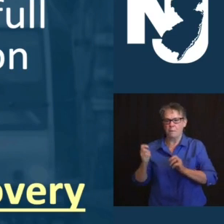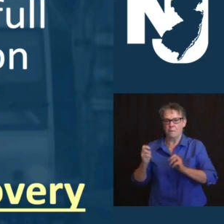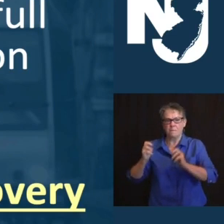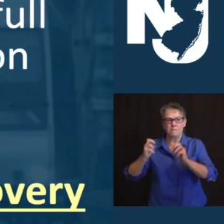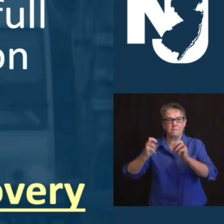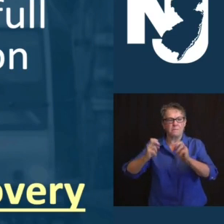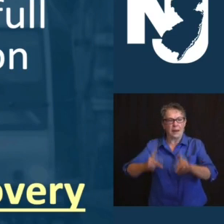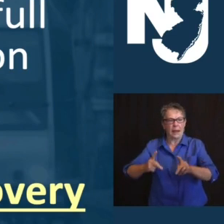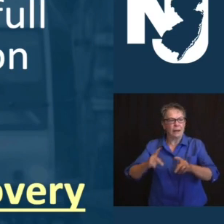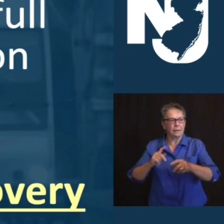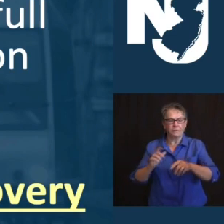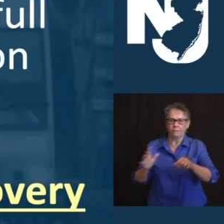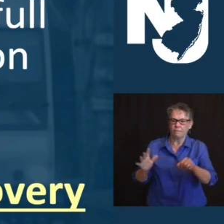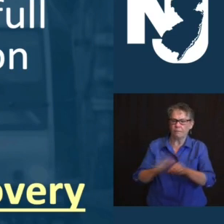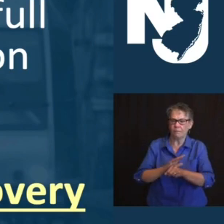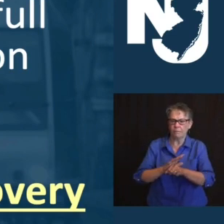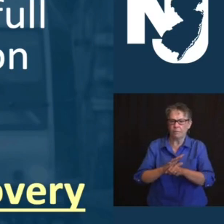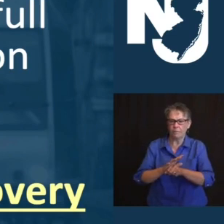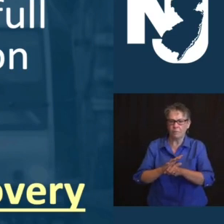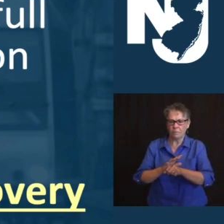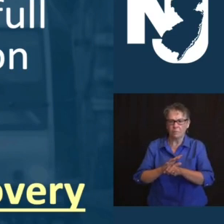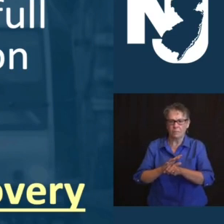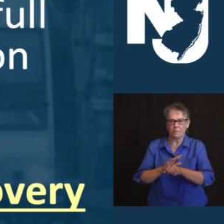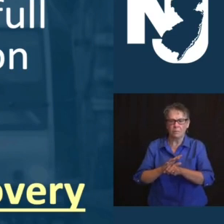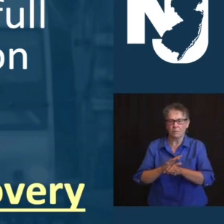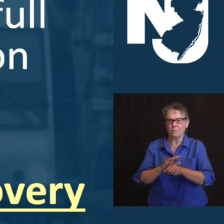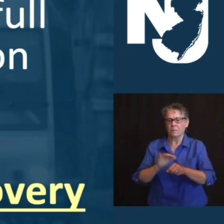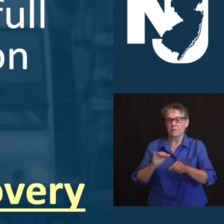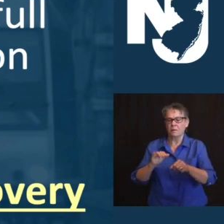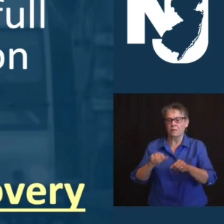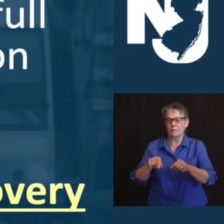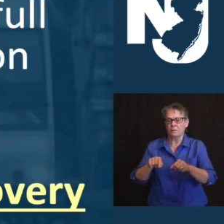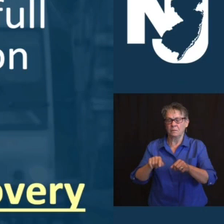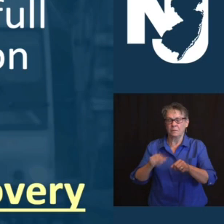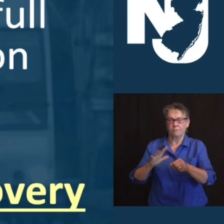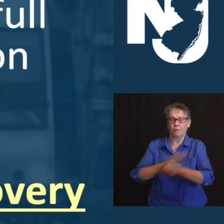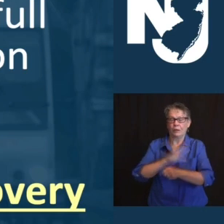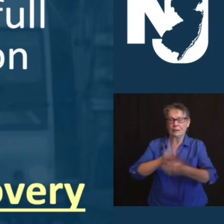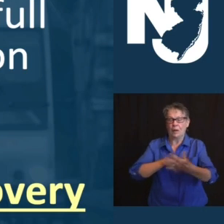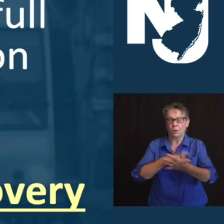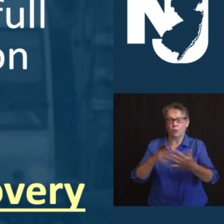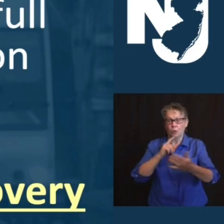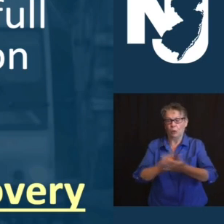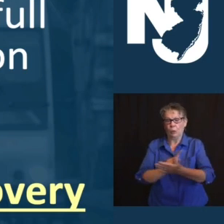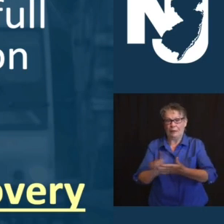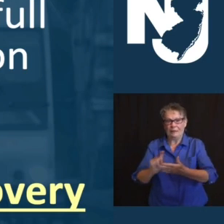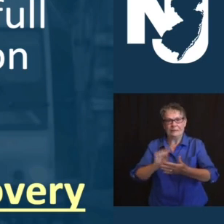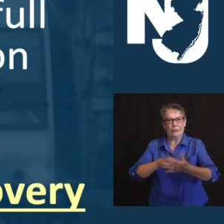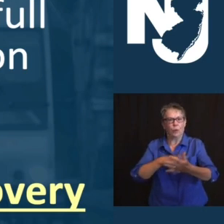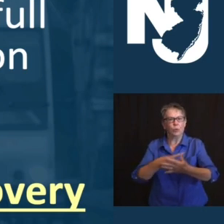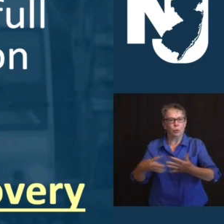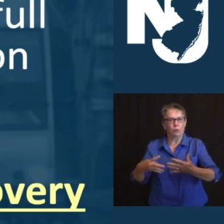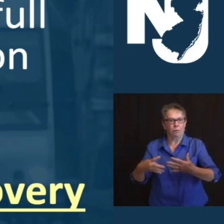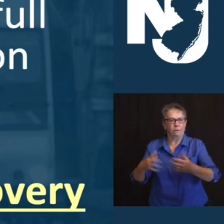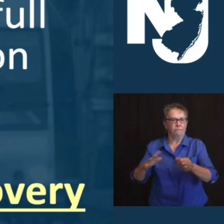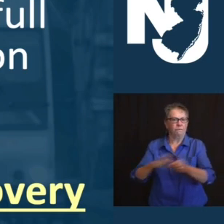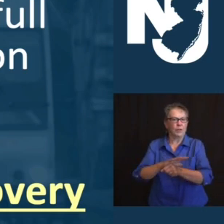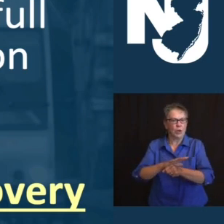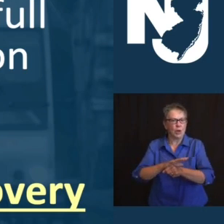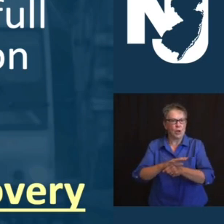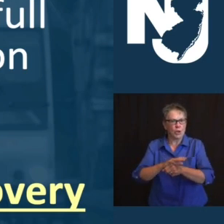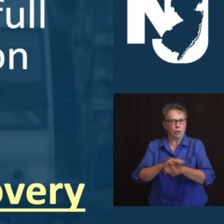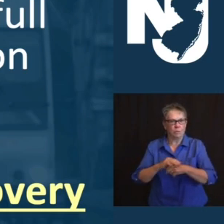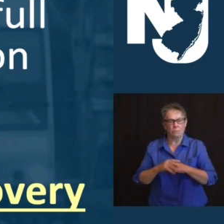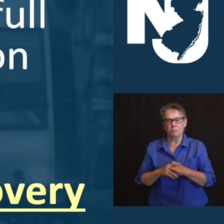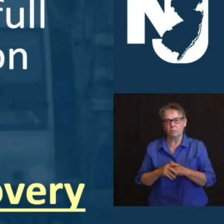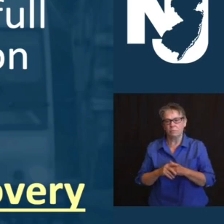and offices coming back online, to provide the runway that it needs to properly communicate its social distancing